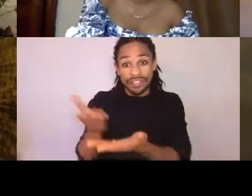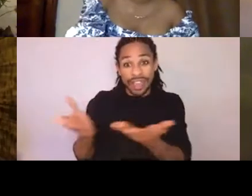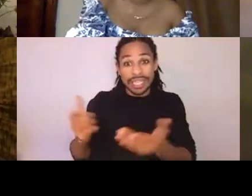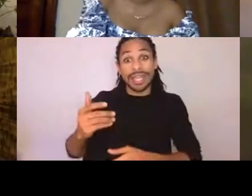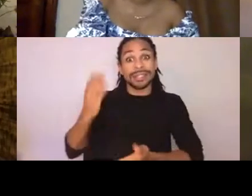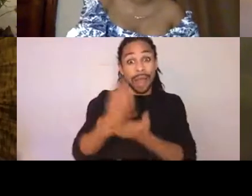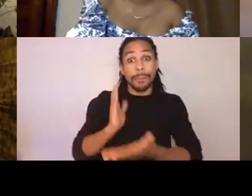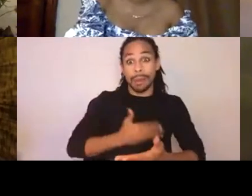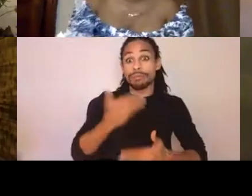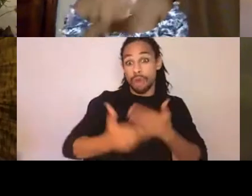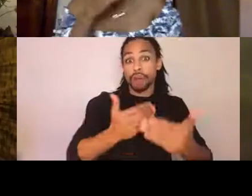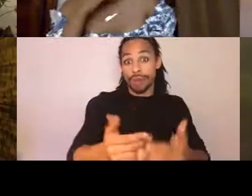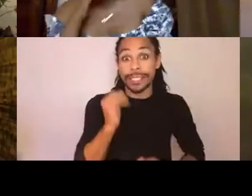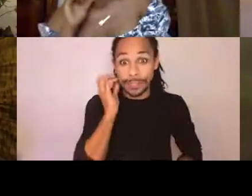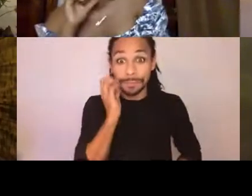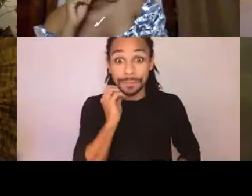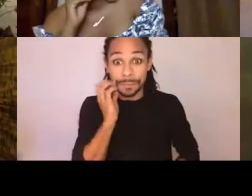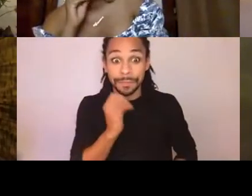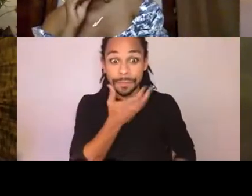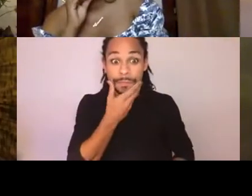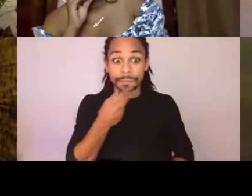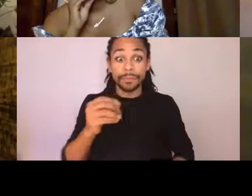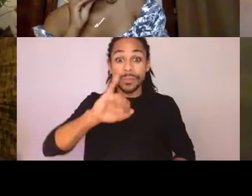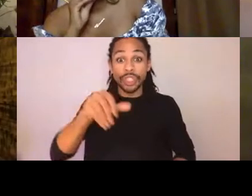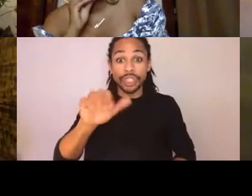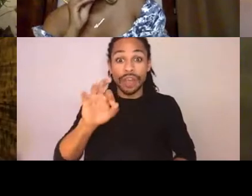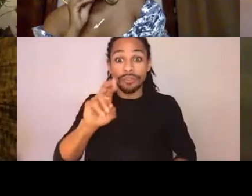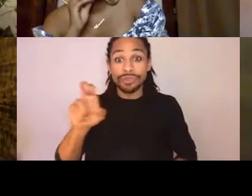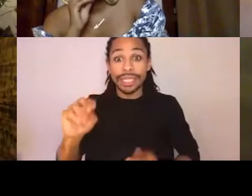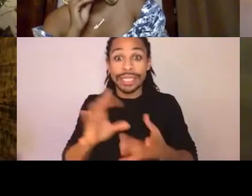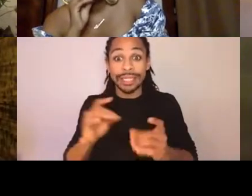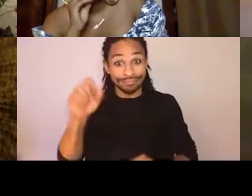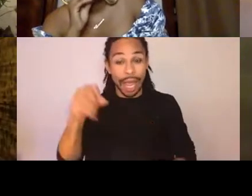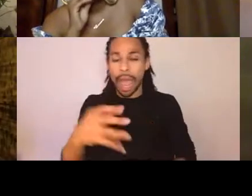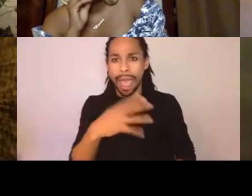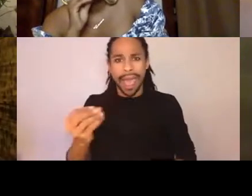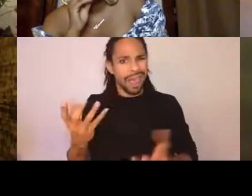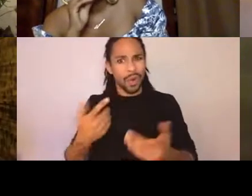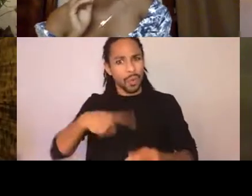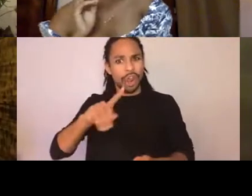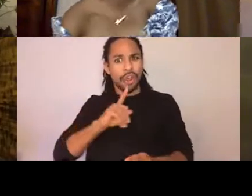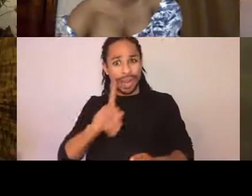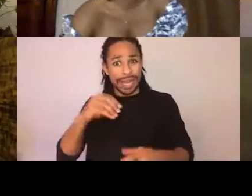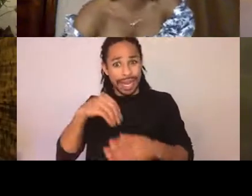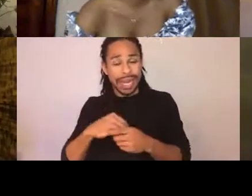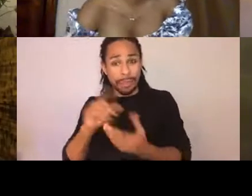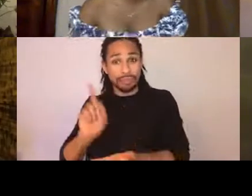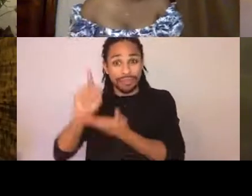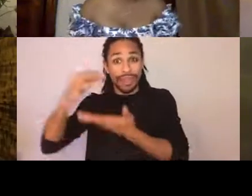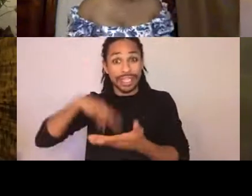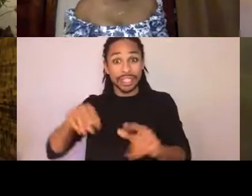And I just want to add, I mean, what a place of privilege to be able to have an argument about a term. You know,